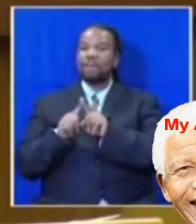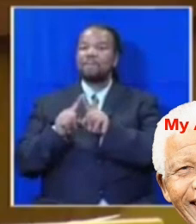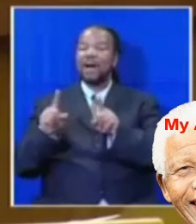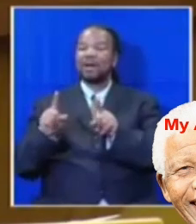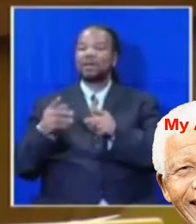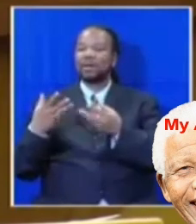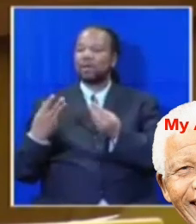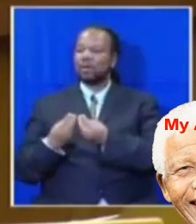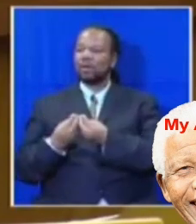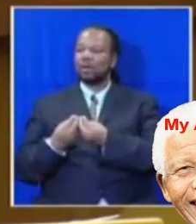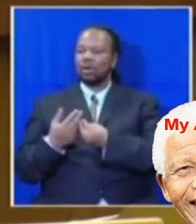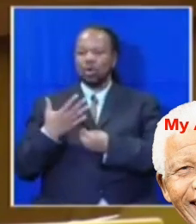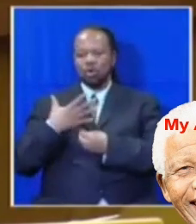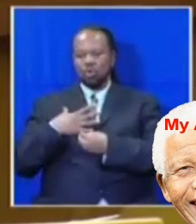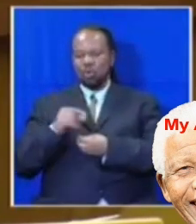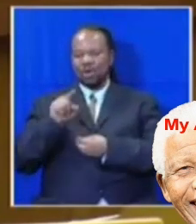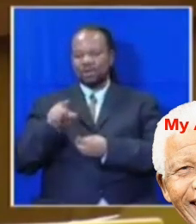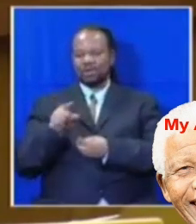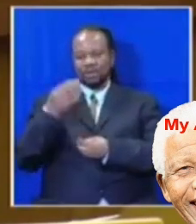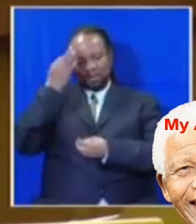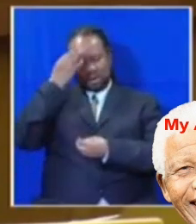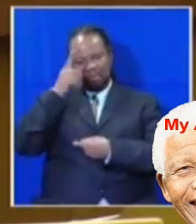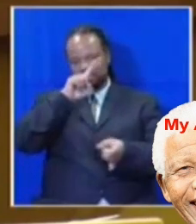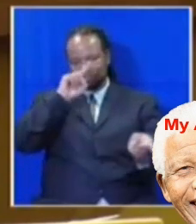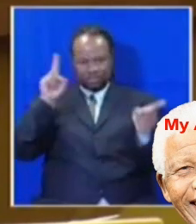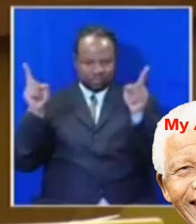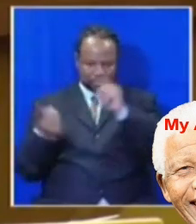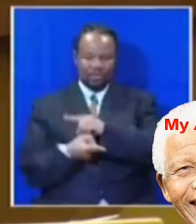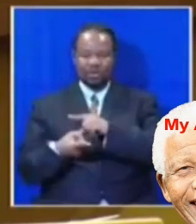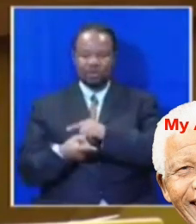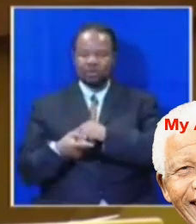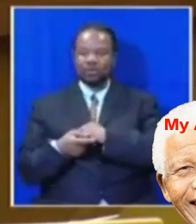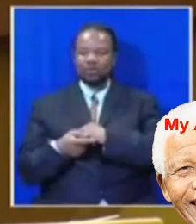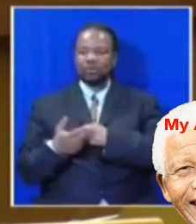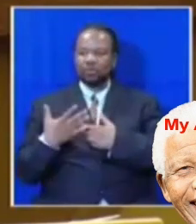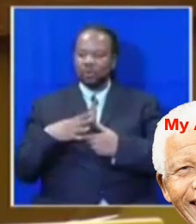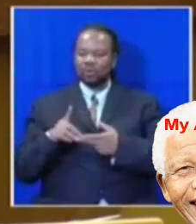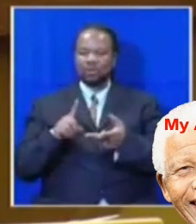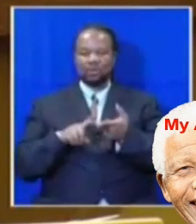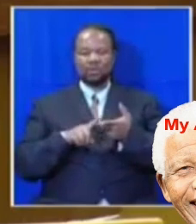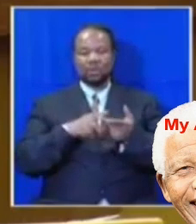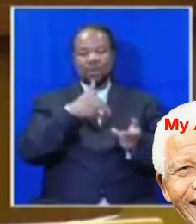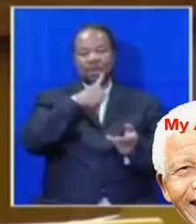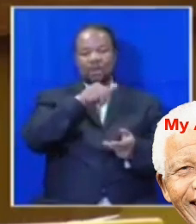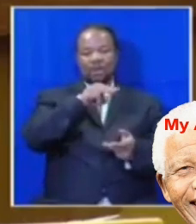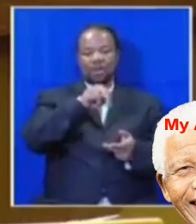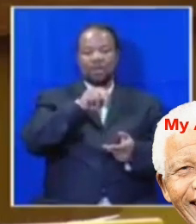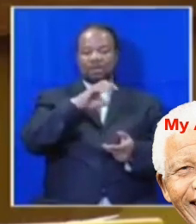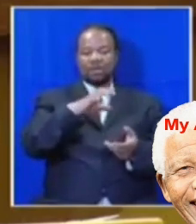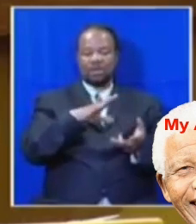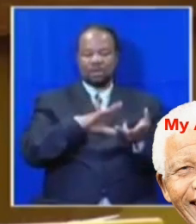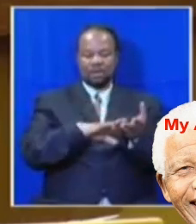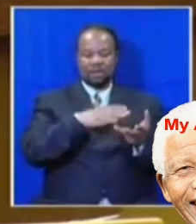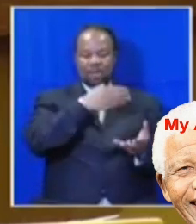strong desire for regime change in this country. You want the president and the ANC removed from seat of government through